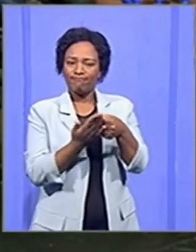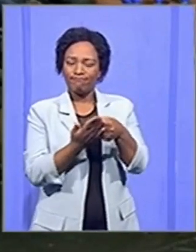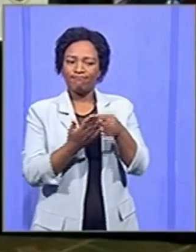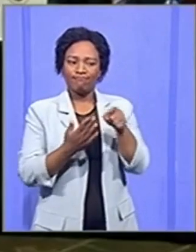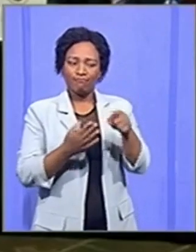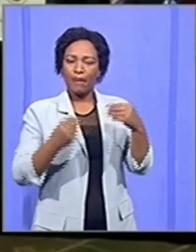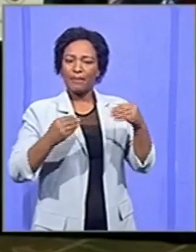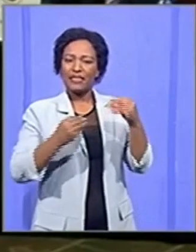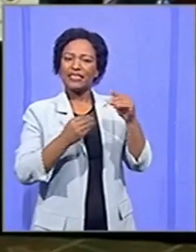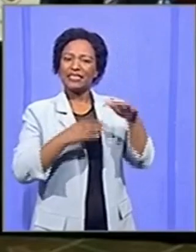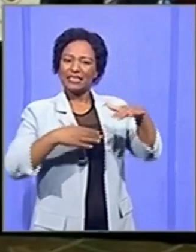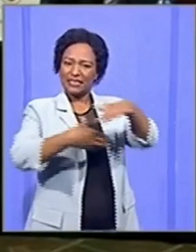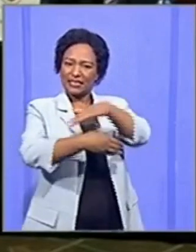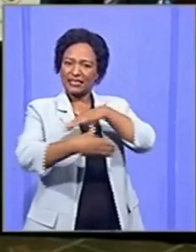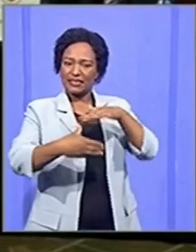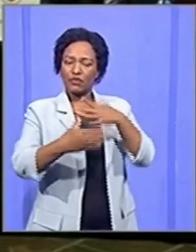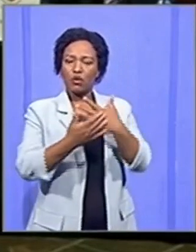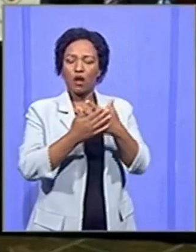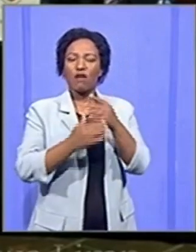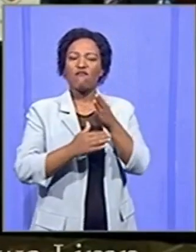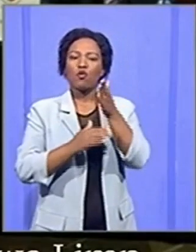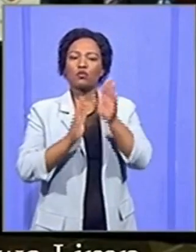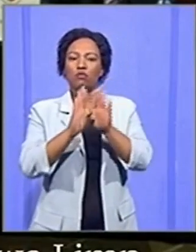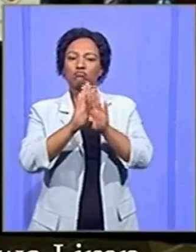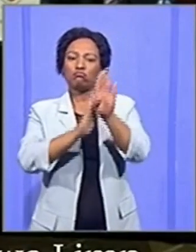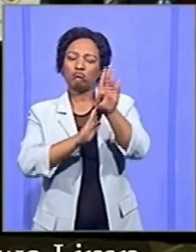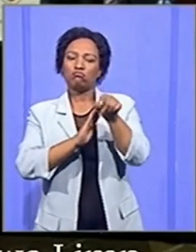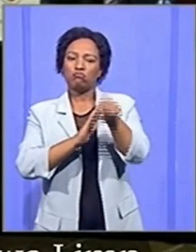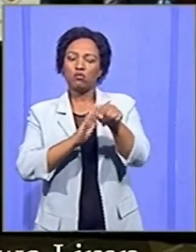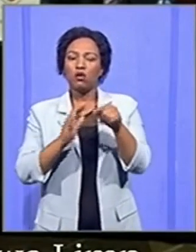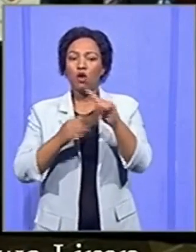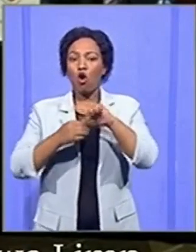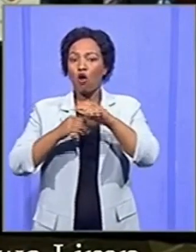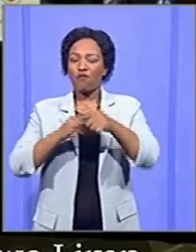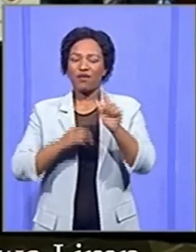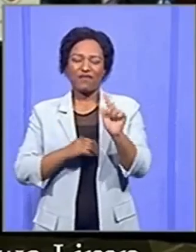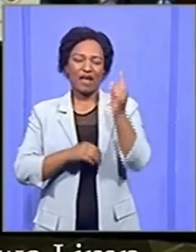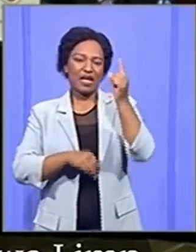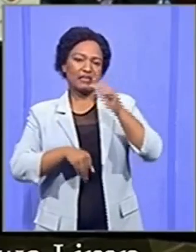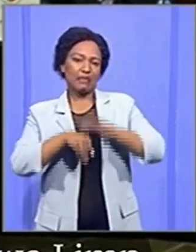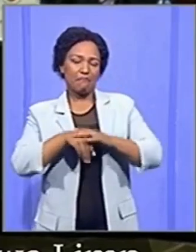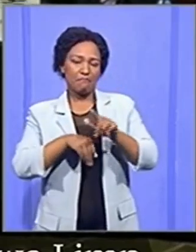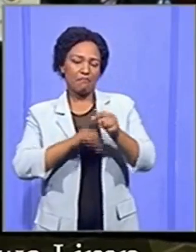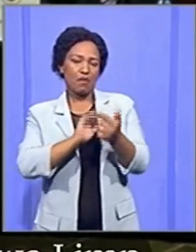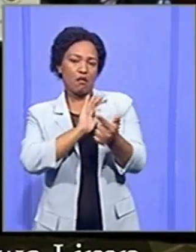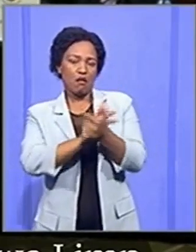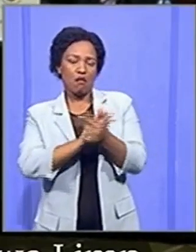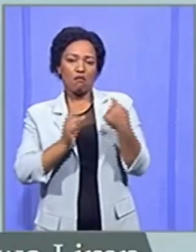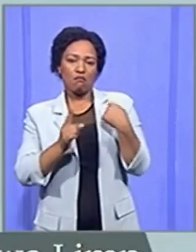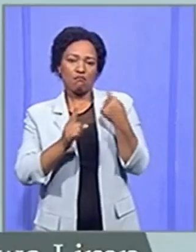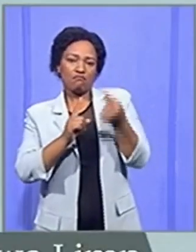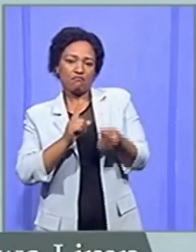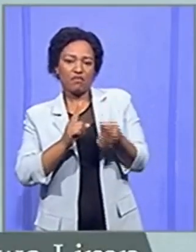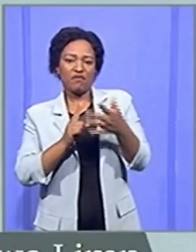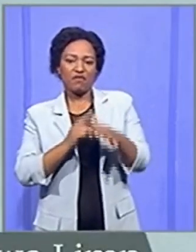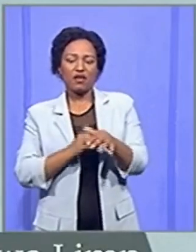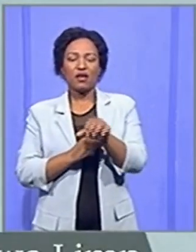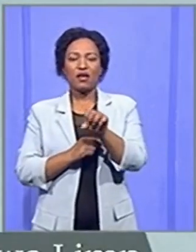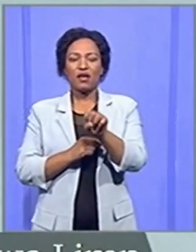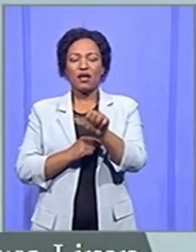ye bokamoso bjo bo phadimago. Conference ye ke ya mathomo ya melawana ge sa le Santaco e hlongwa ka